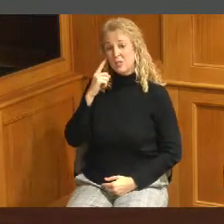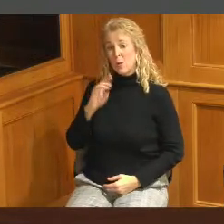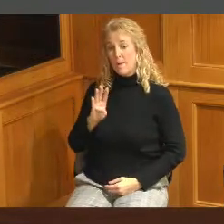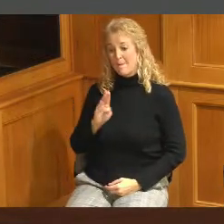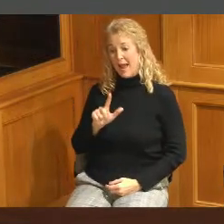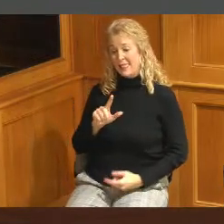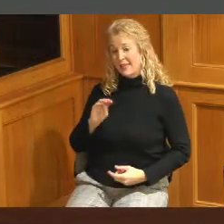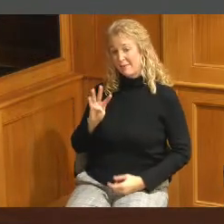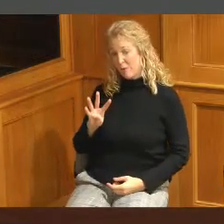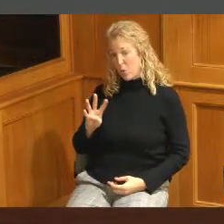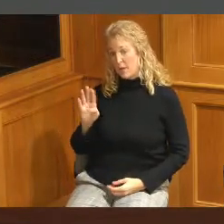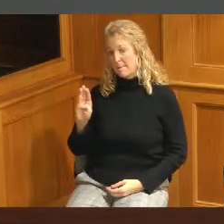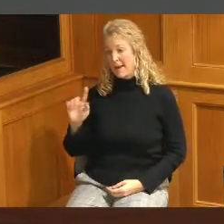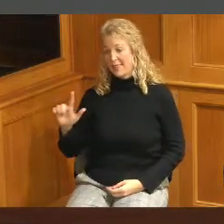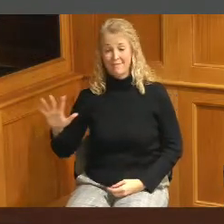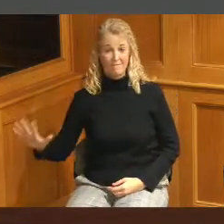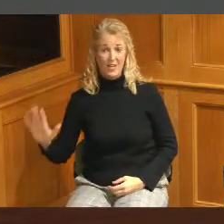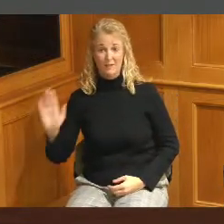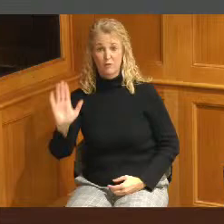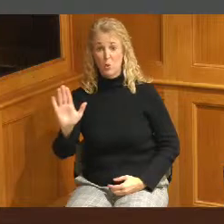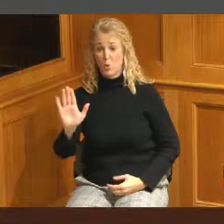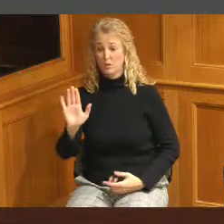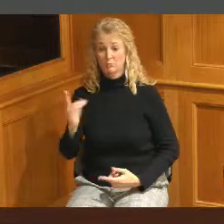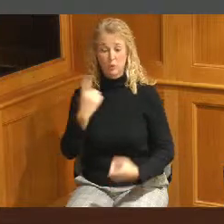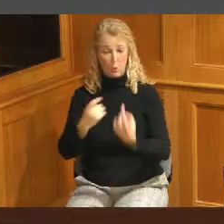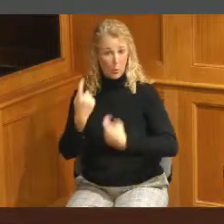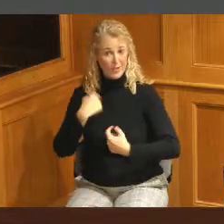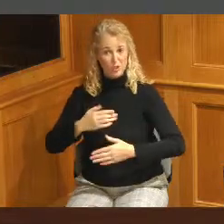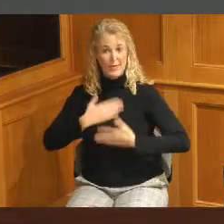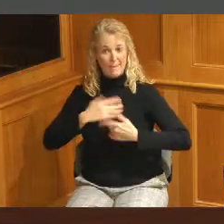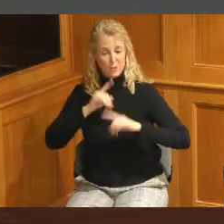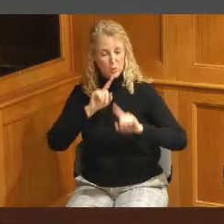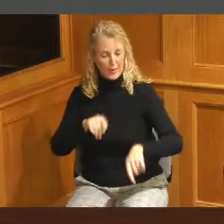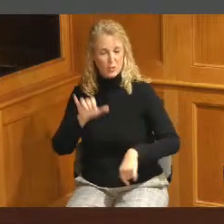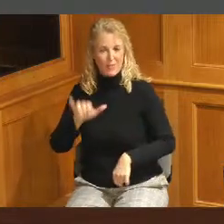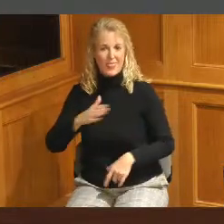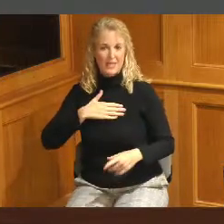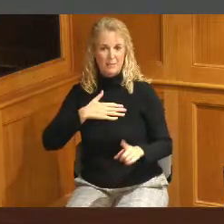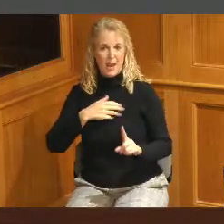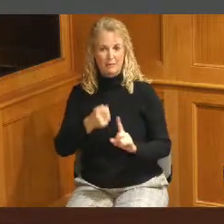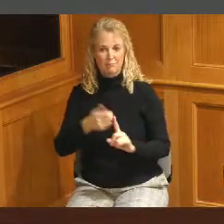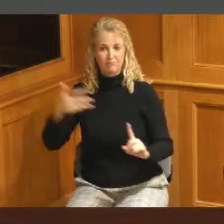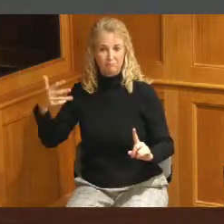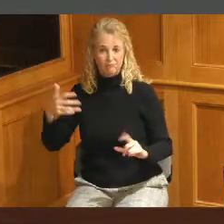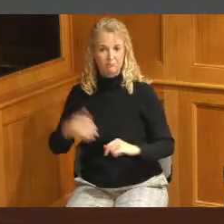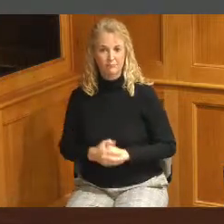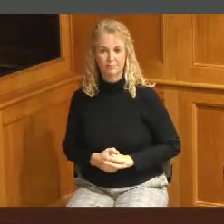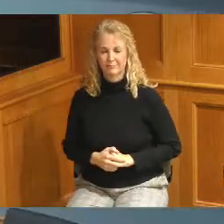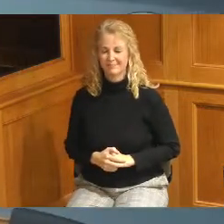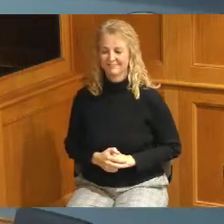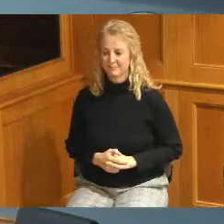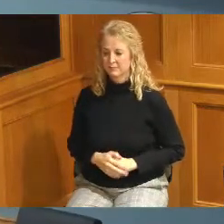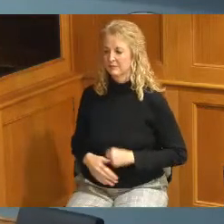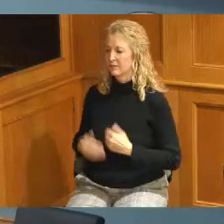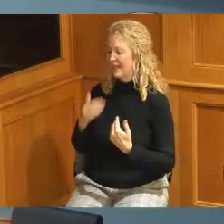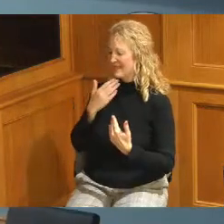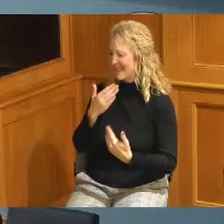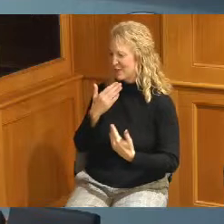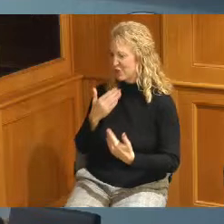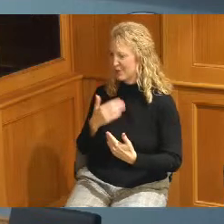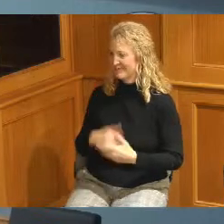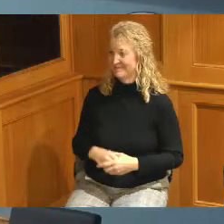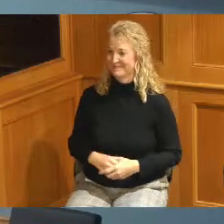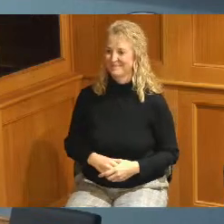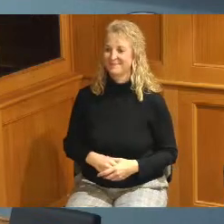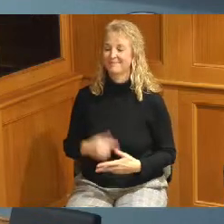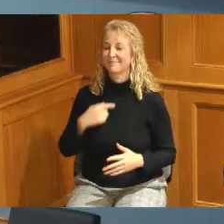Commissioner. Happy to answer any other additional questions, but just wanted to provide that succinct overview. Thank you very much.